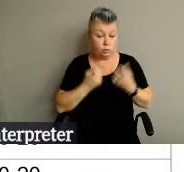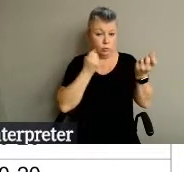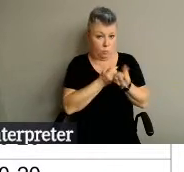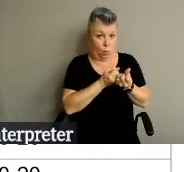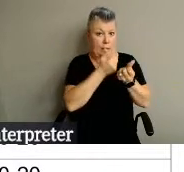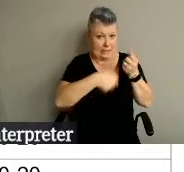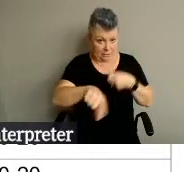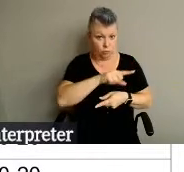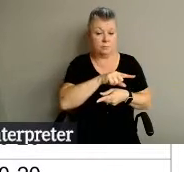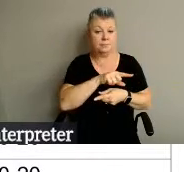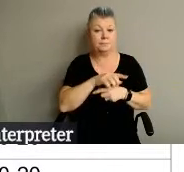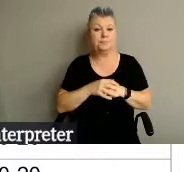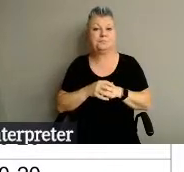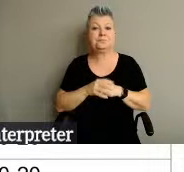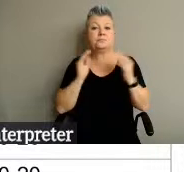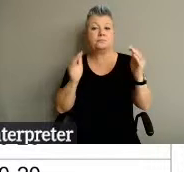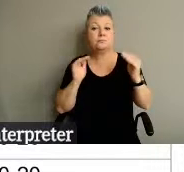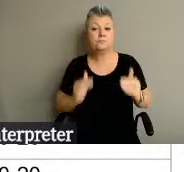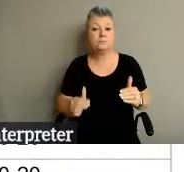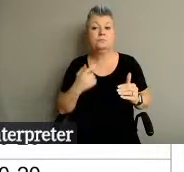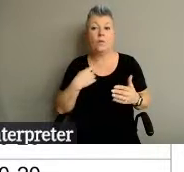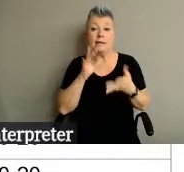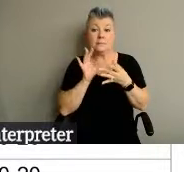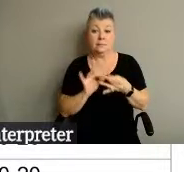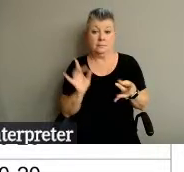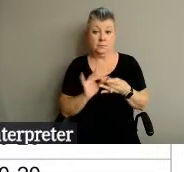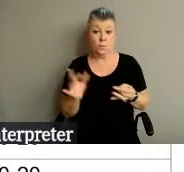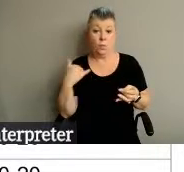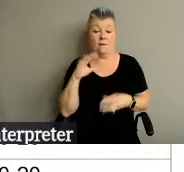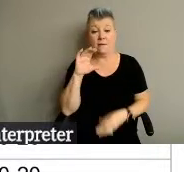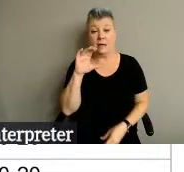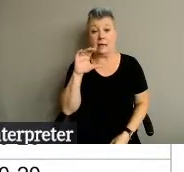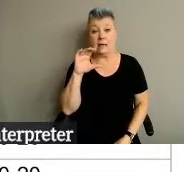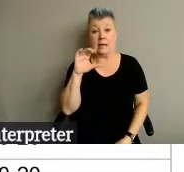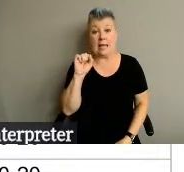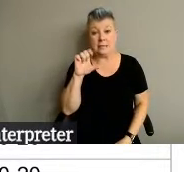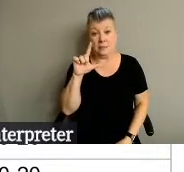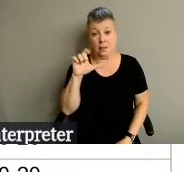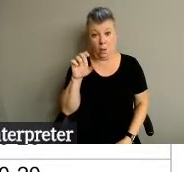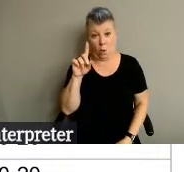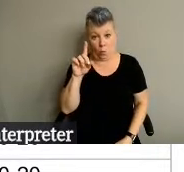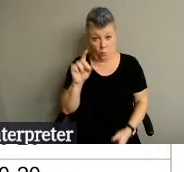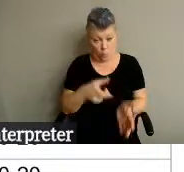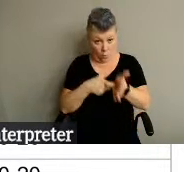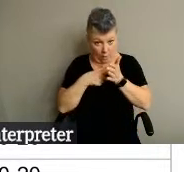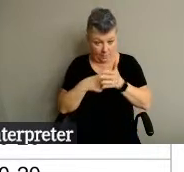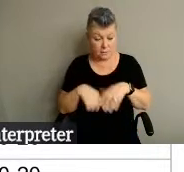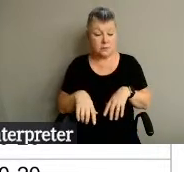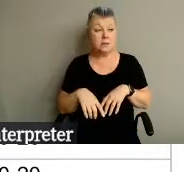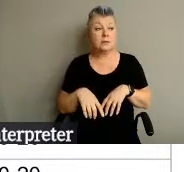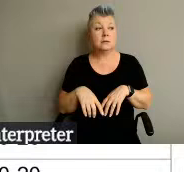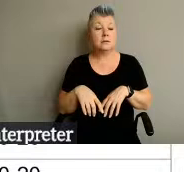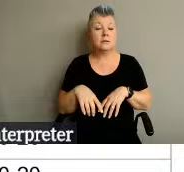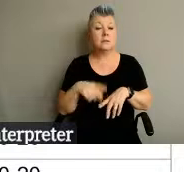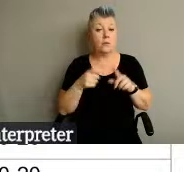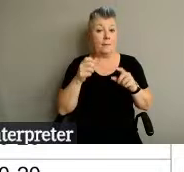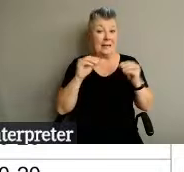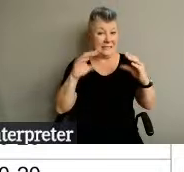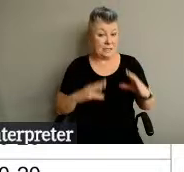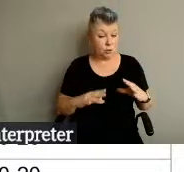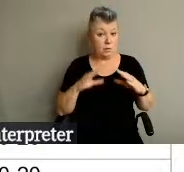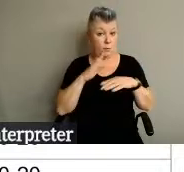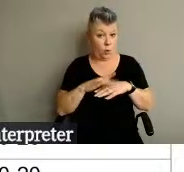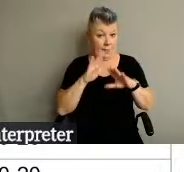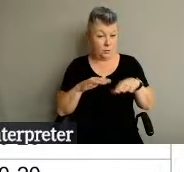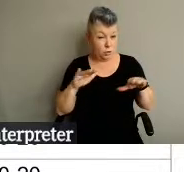So next slide, please. So as I mentioned, we have caseload requirements for each of our positions, from teachers of the early childhood